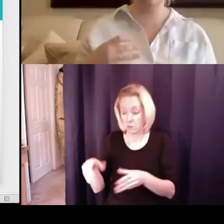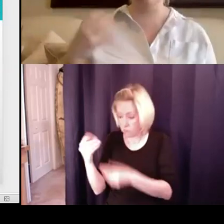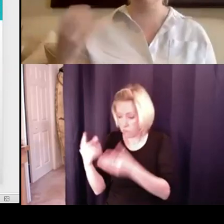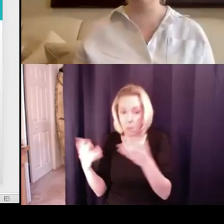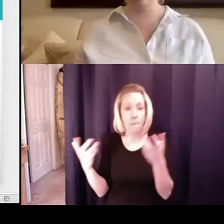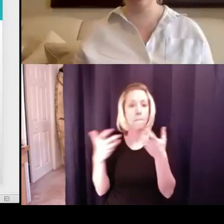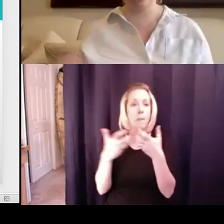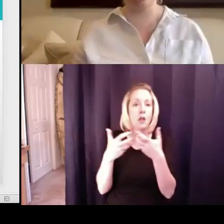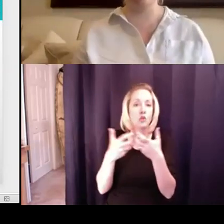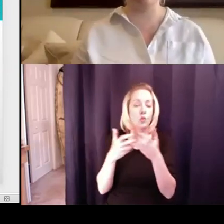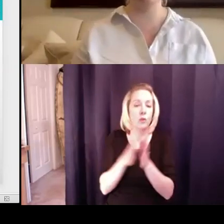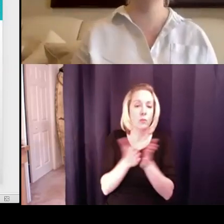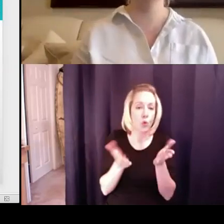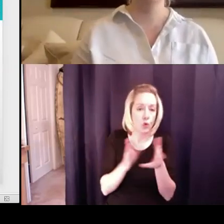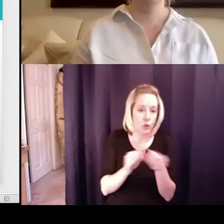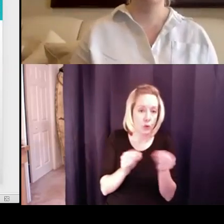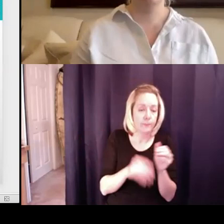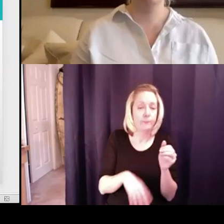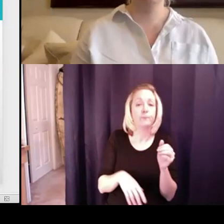who's in the story or where the story took place.